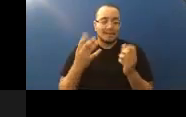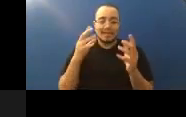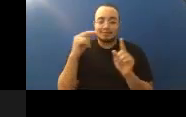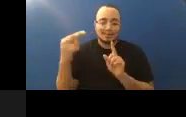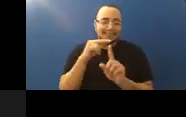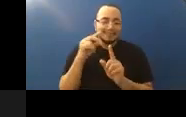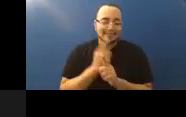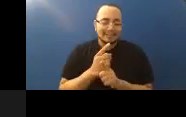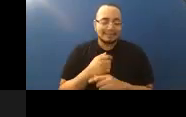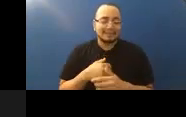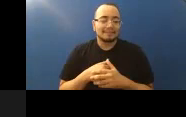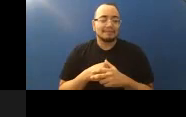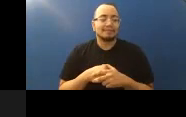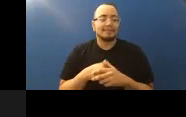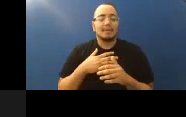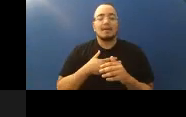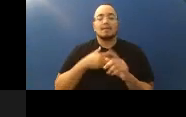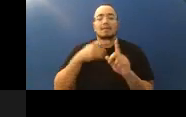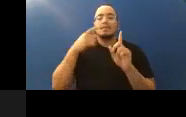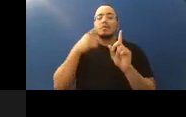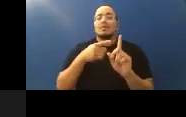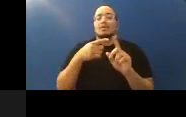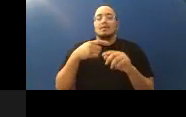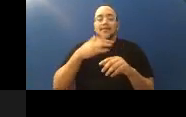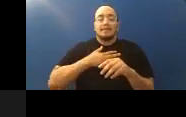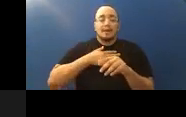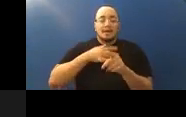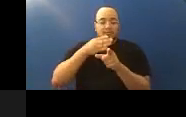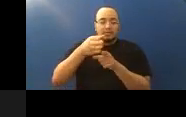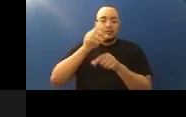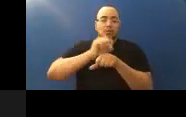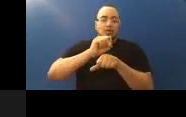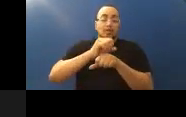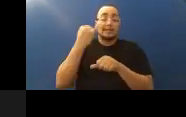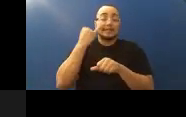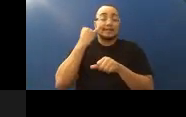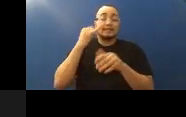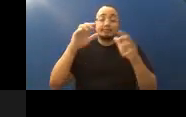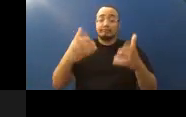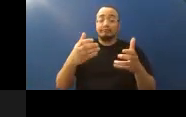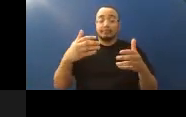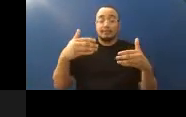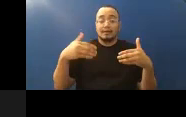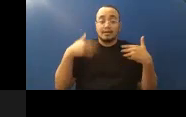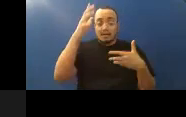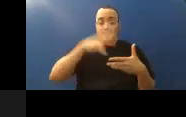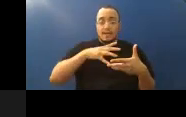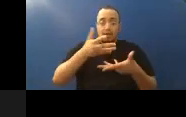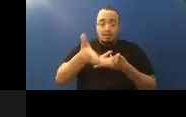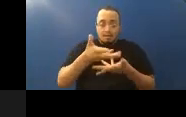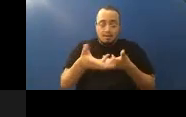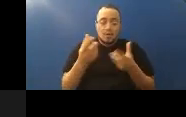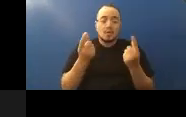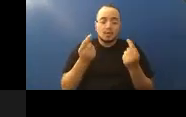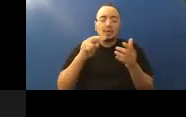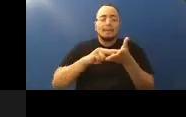to say that in our work, for those of us who are working with young men, it's a combination of modeling